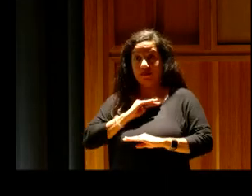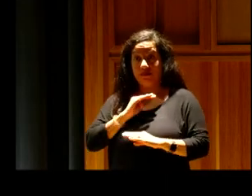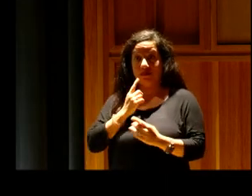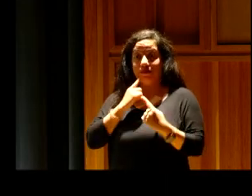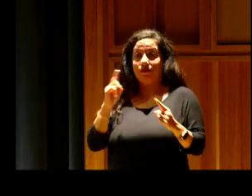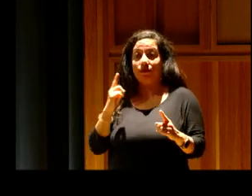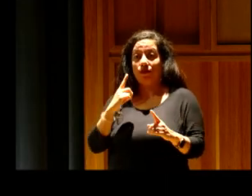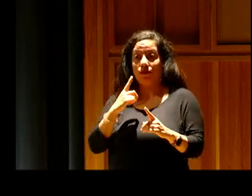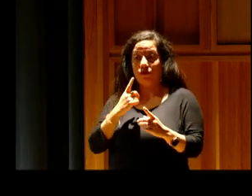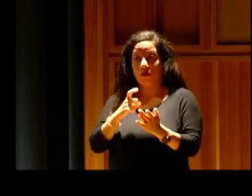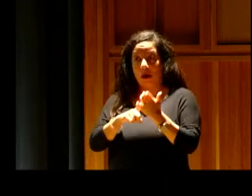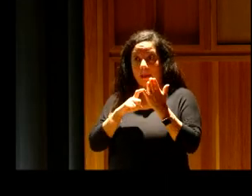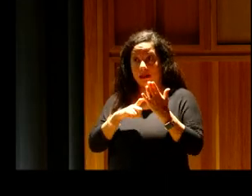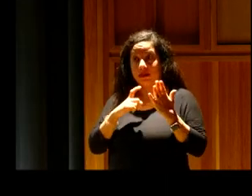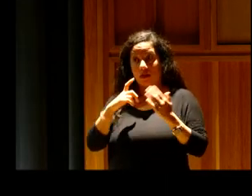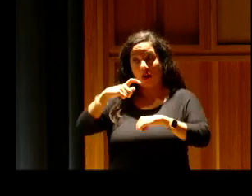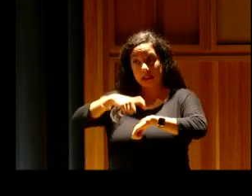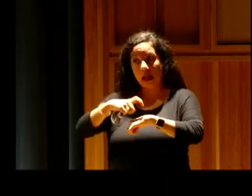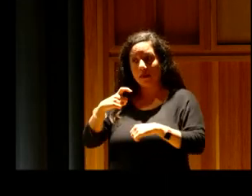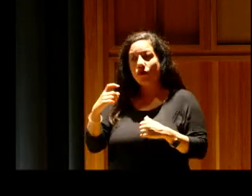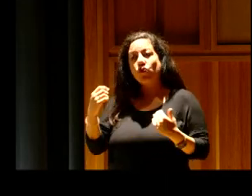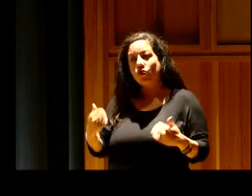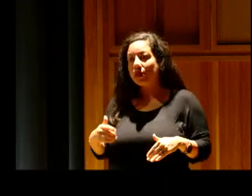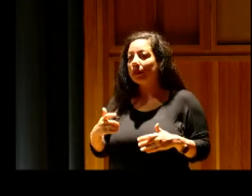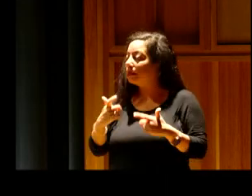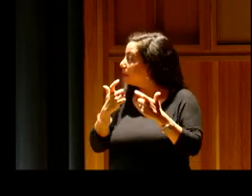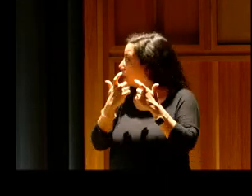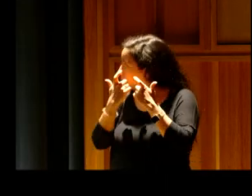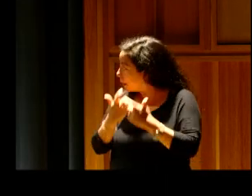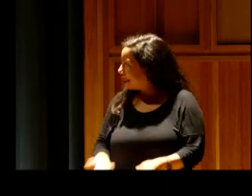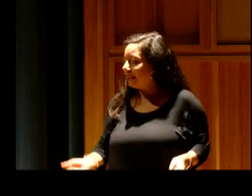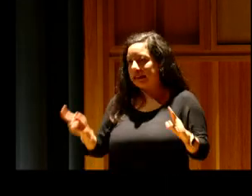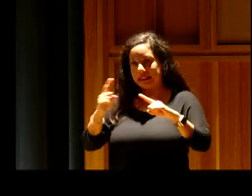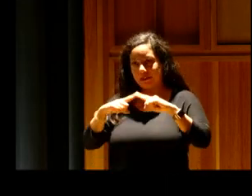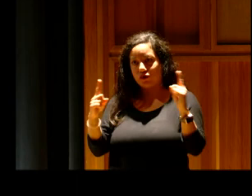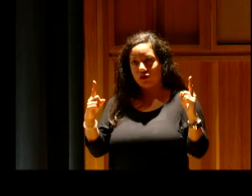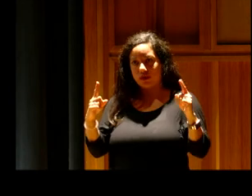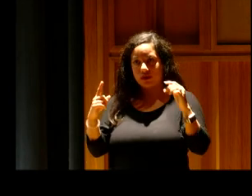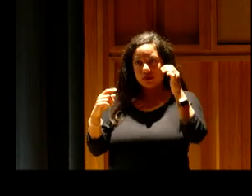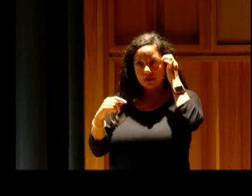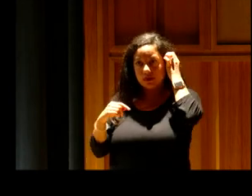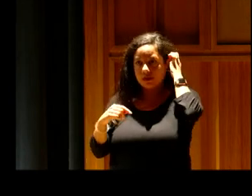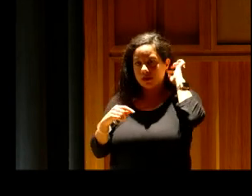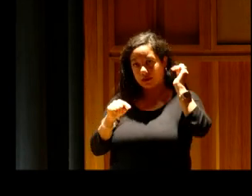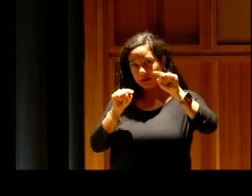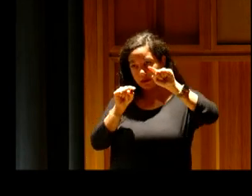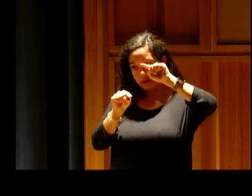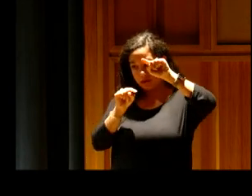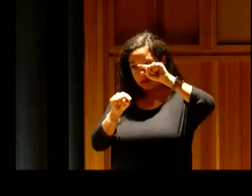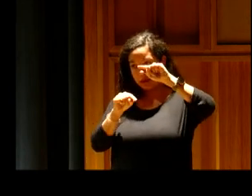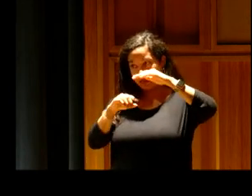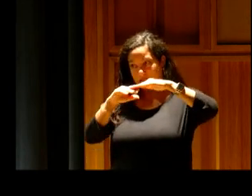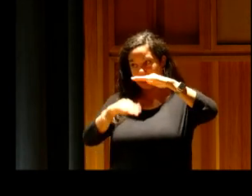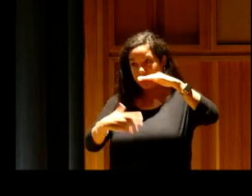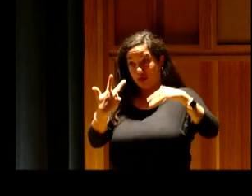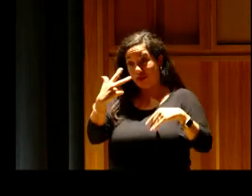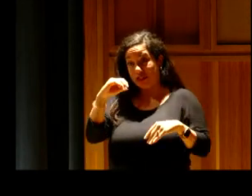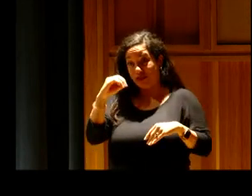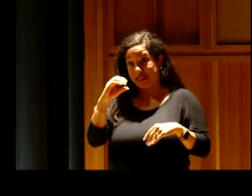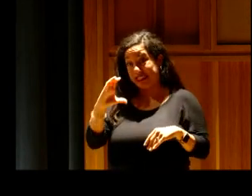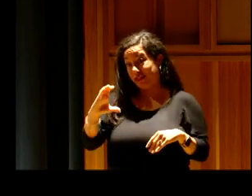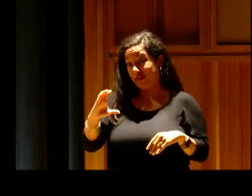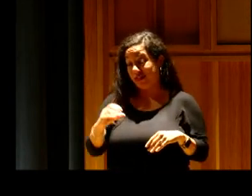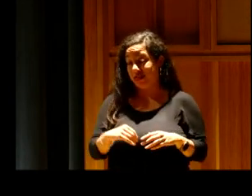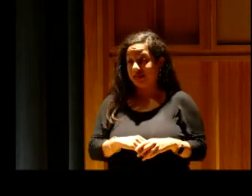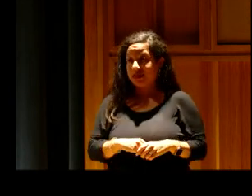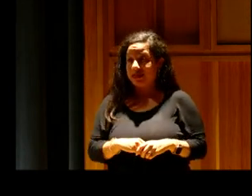on time. And you can see that makes a substantial difference. That gets us to under 3 degrees centigrade. Of